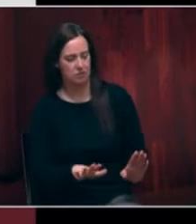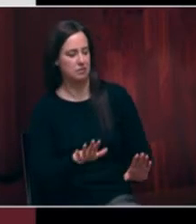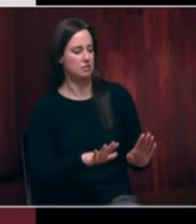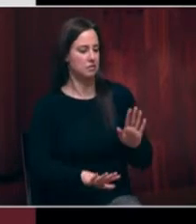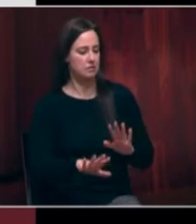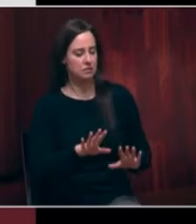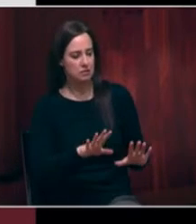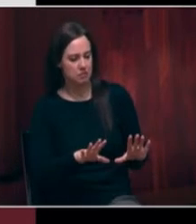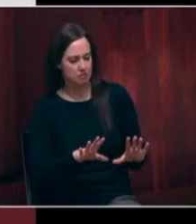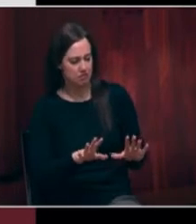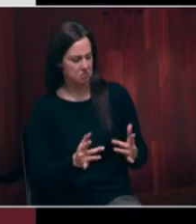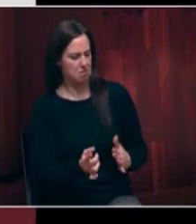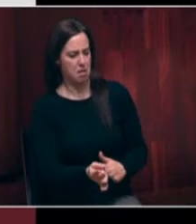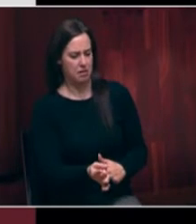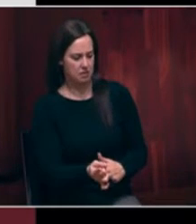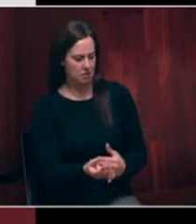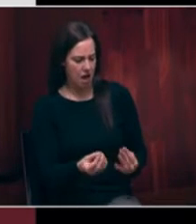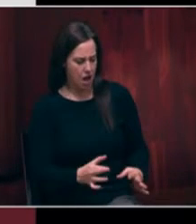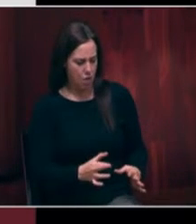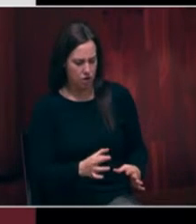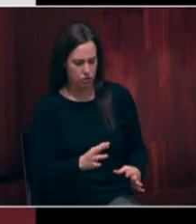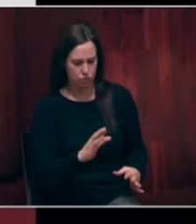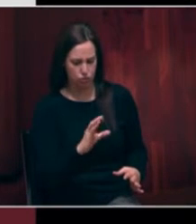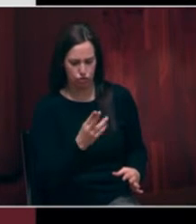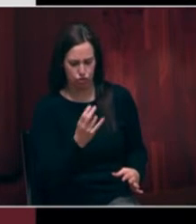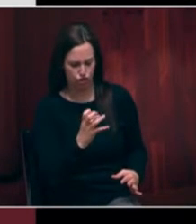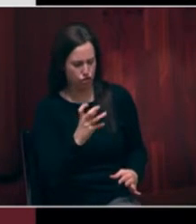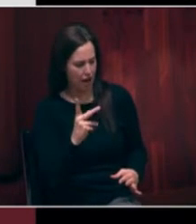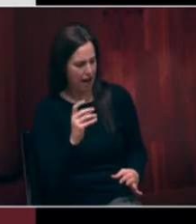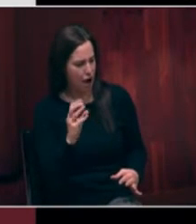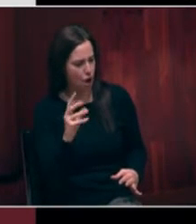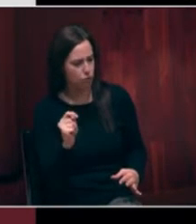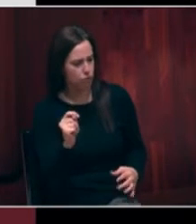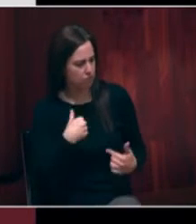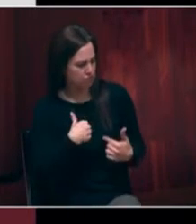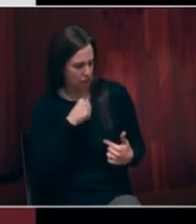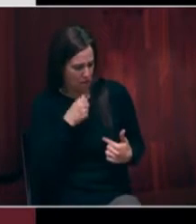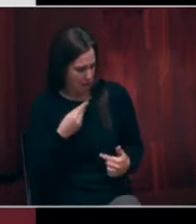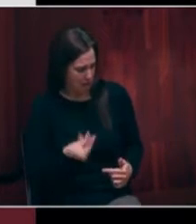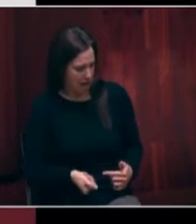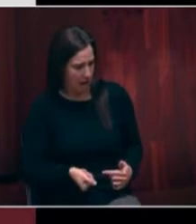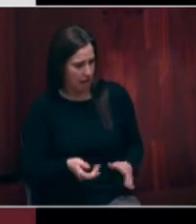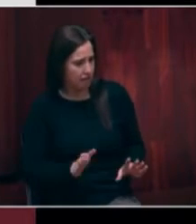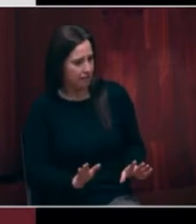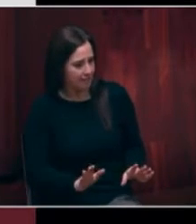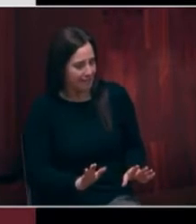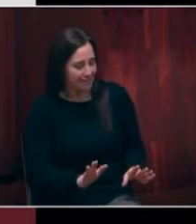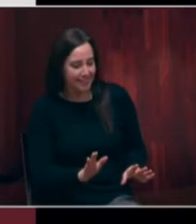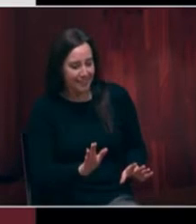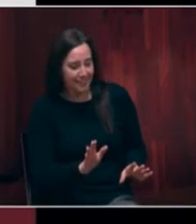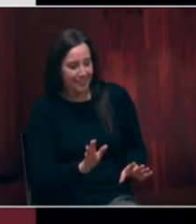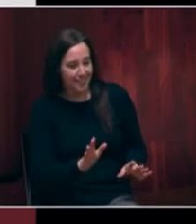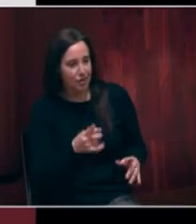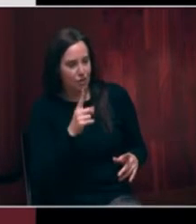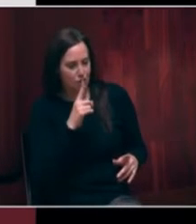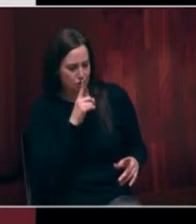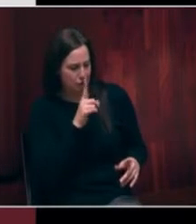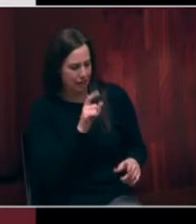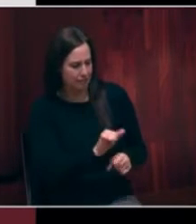go, well, wait a second, I don't want to check out when I'm not the one paying for this course right now or what's really going on with this.